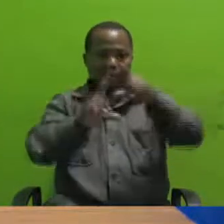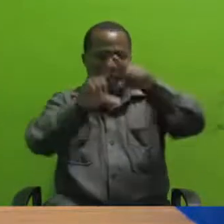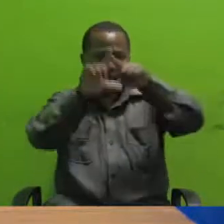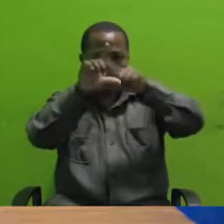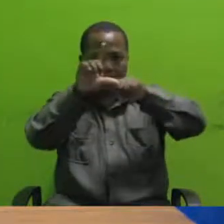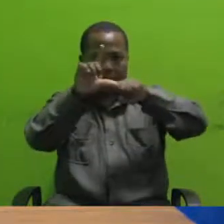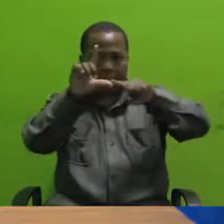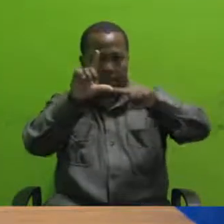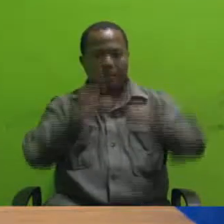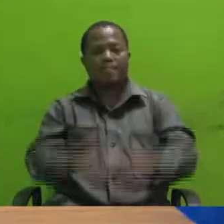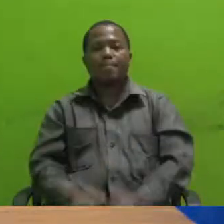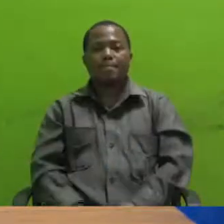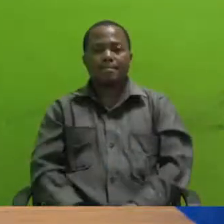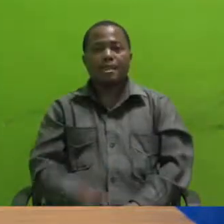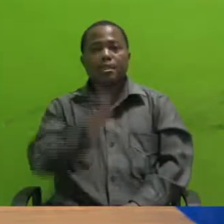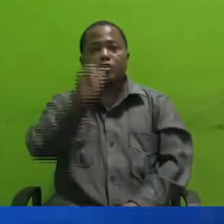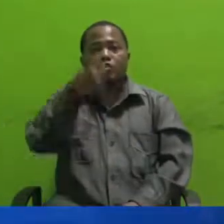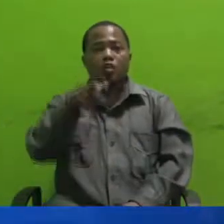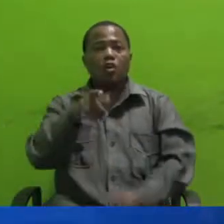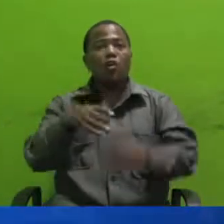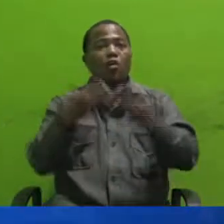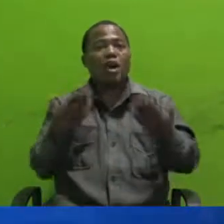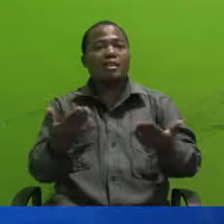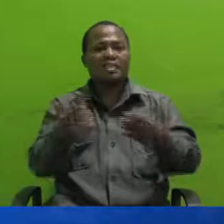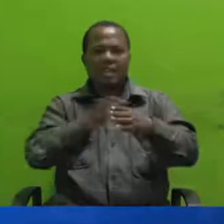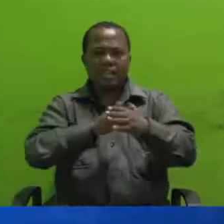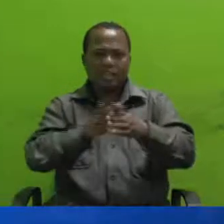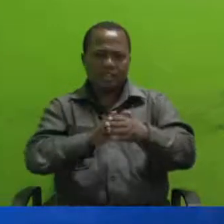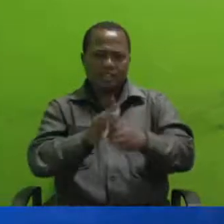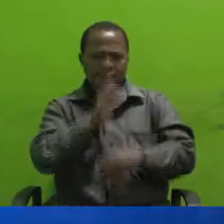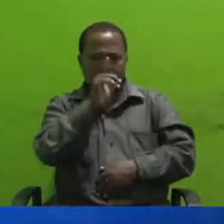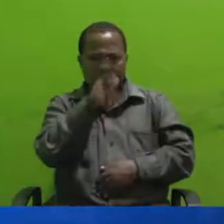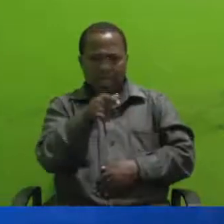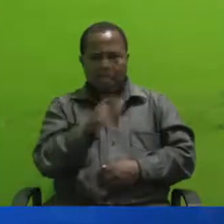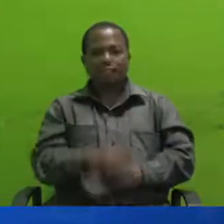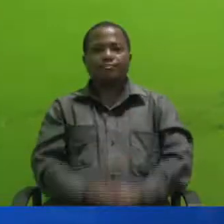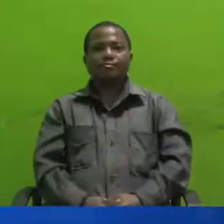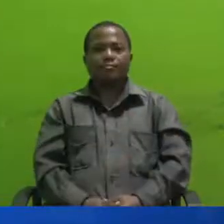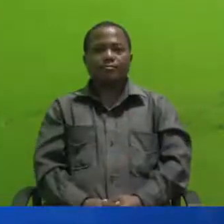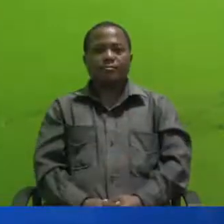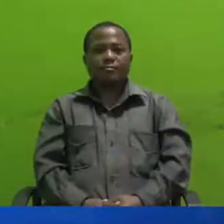angles. So one of the relationship is that